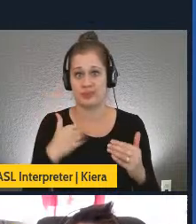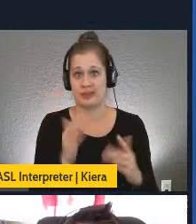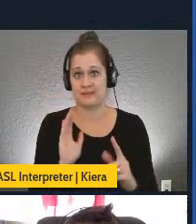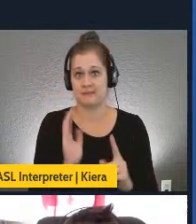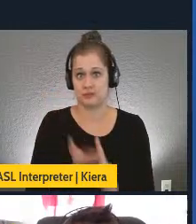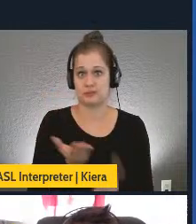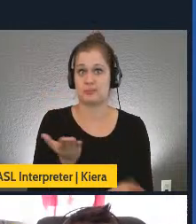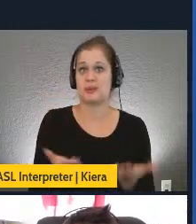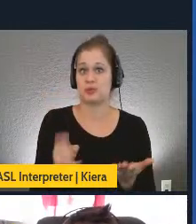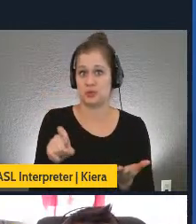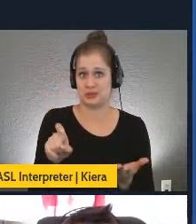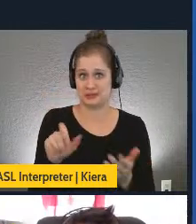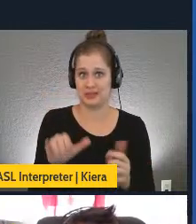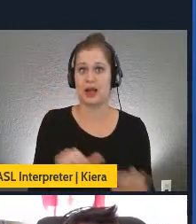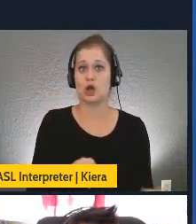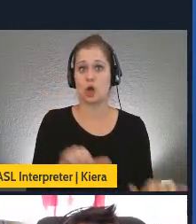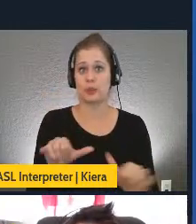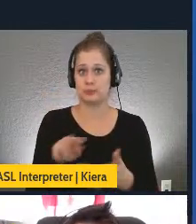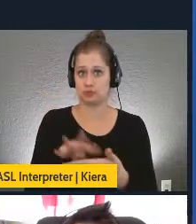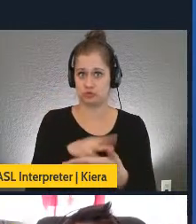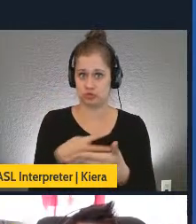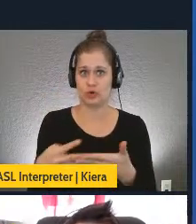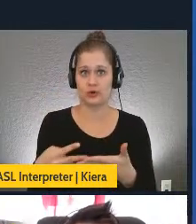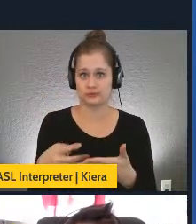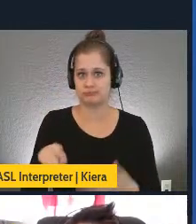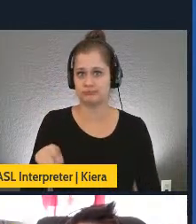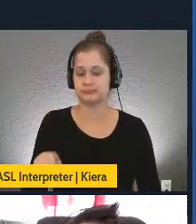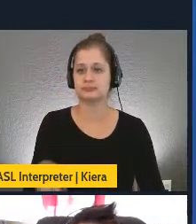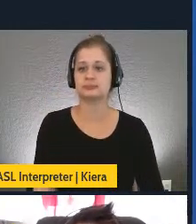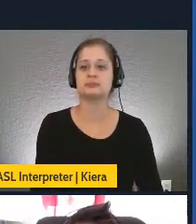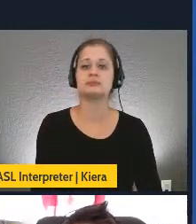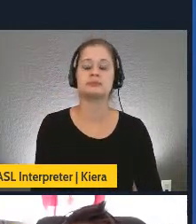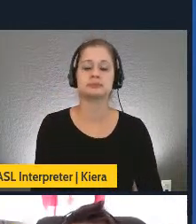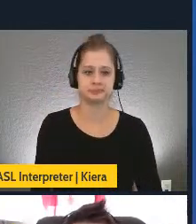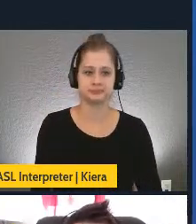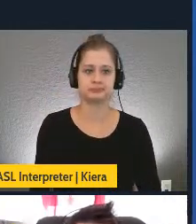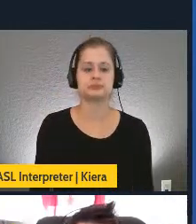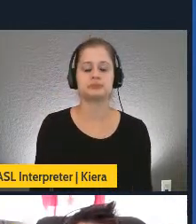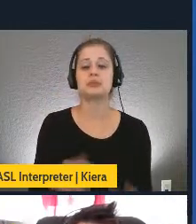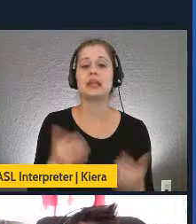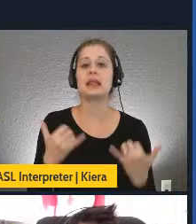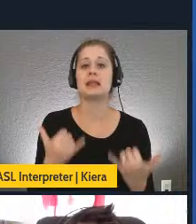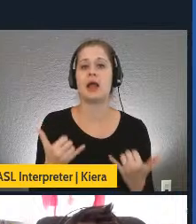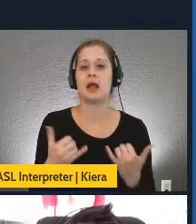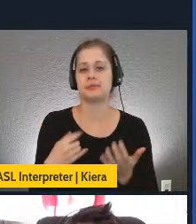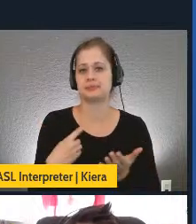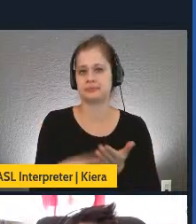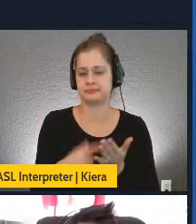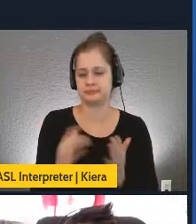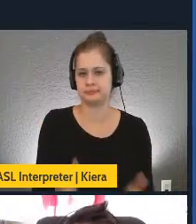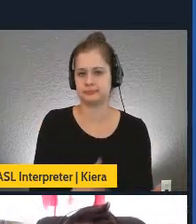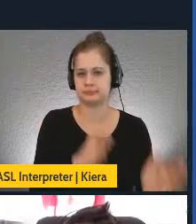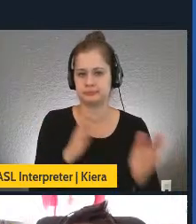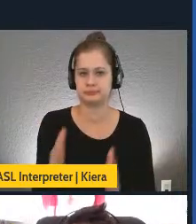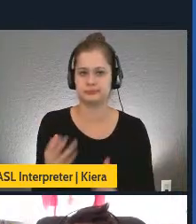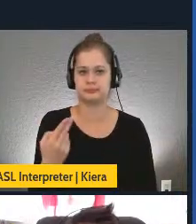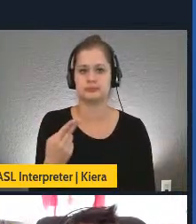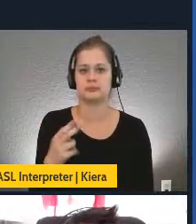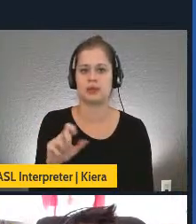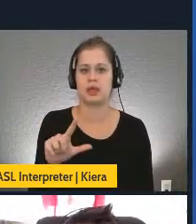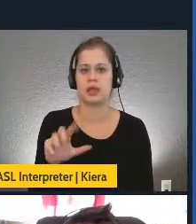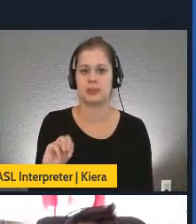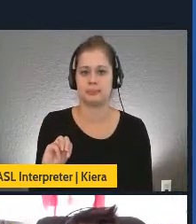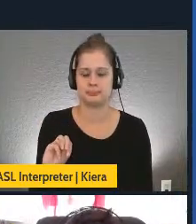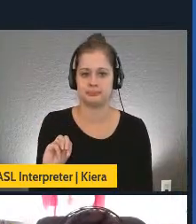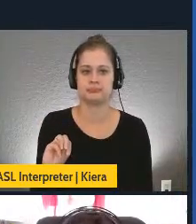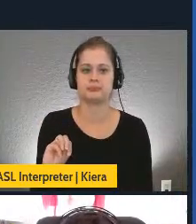you need a common chart in your application, in your organization. Now let's review Helm, which is the first